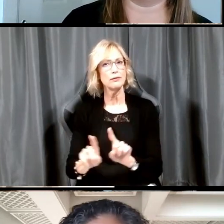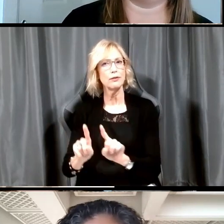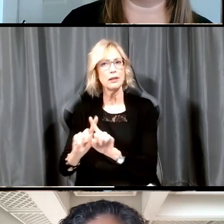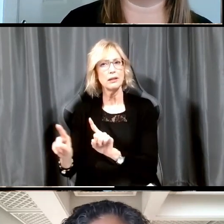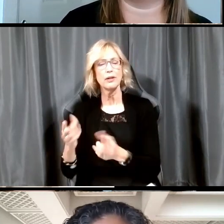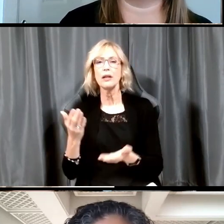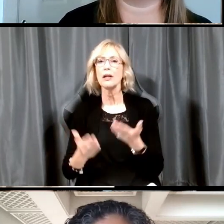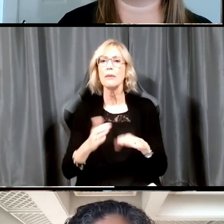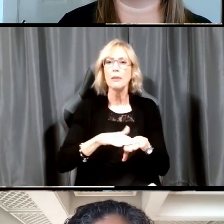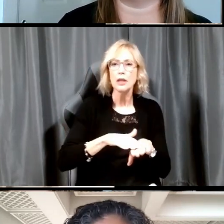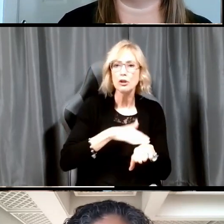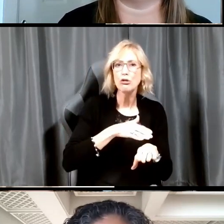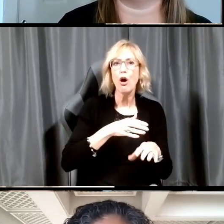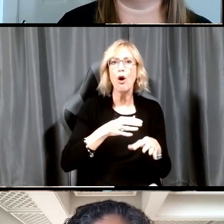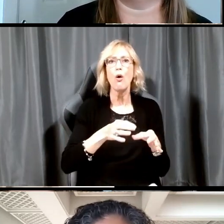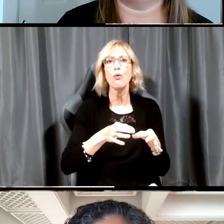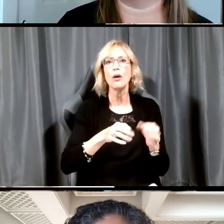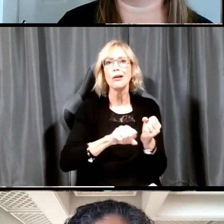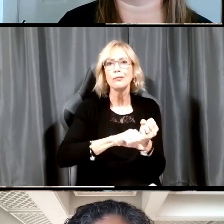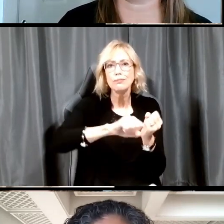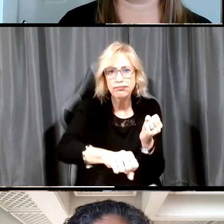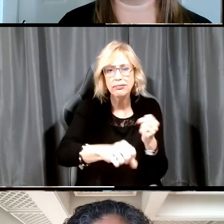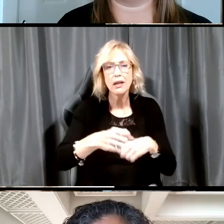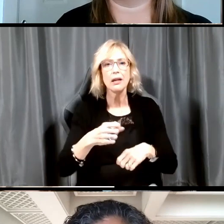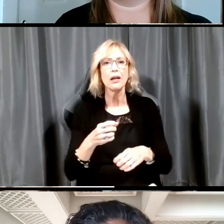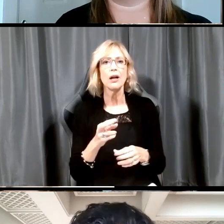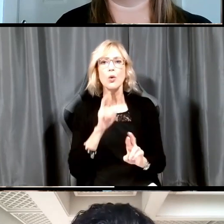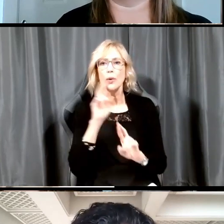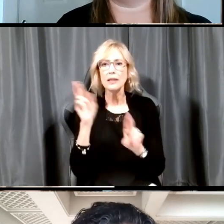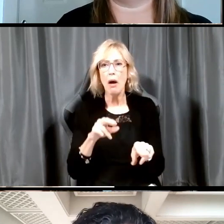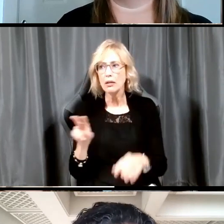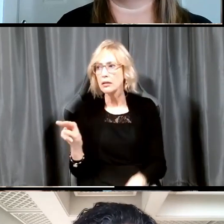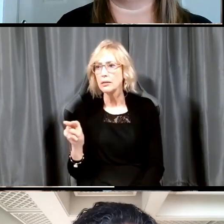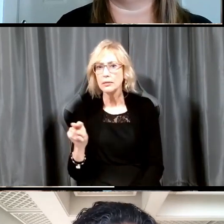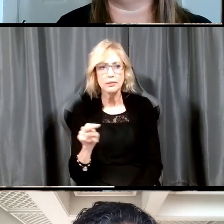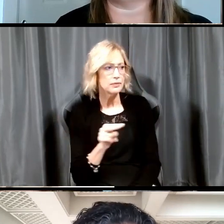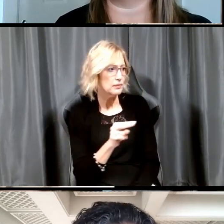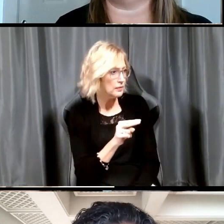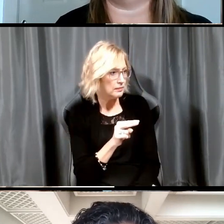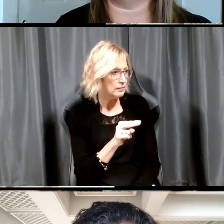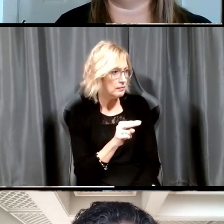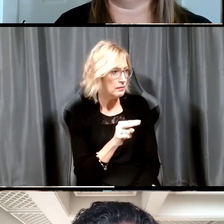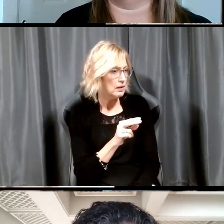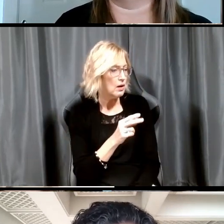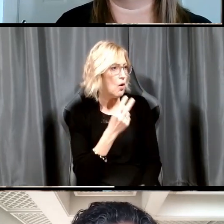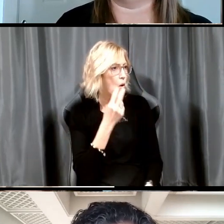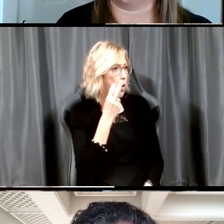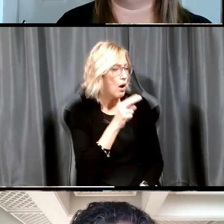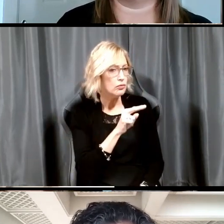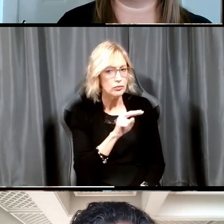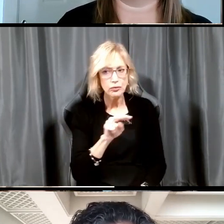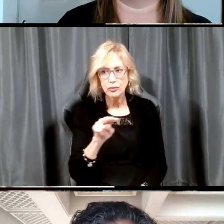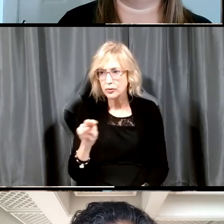slow or delayed response to turning in the direction of the object, or locating the target, or fixating on